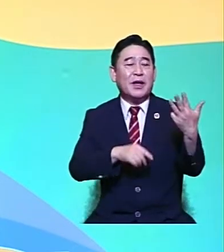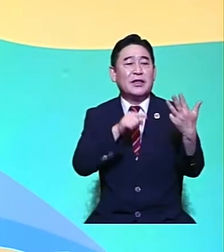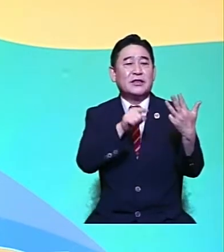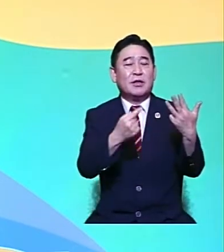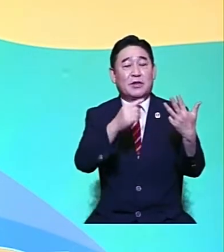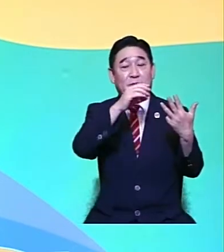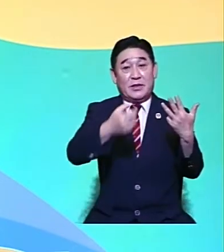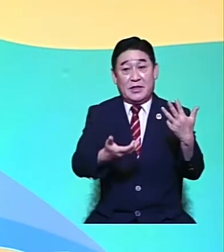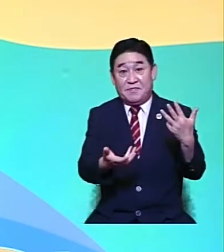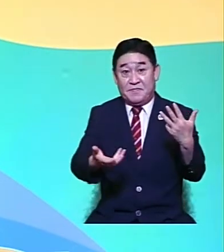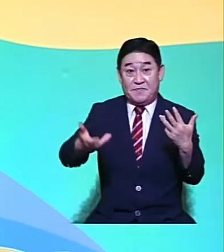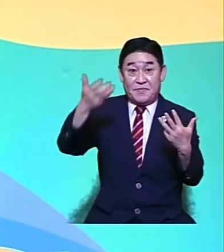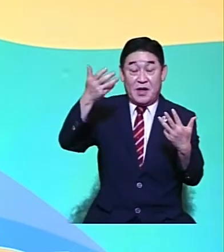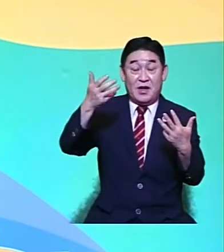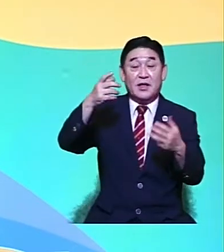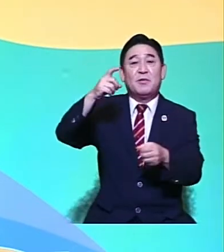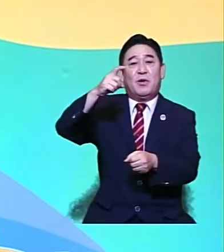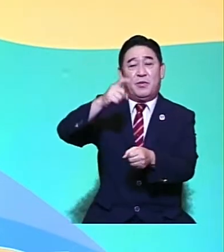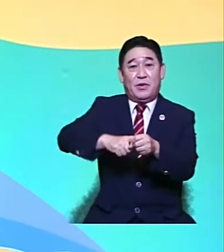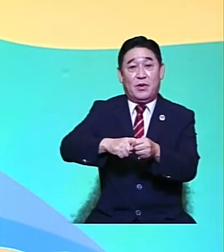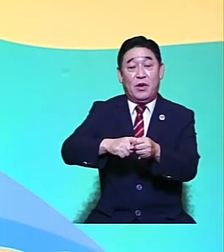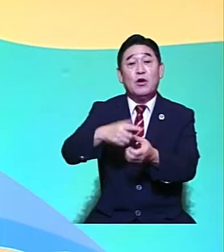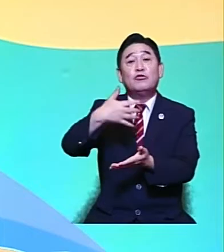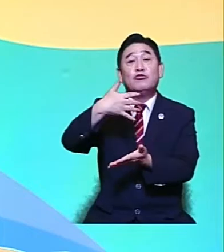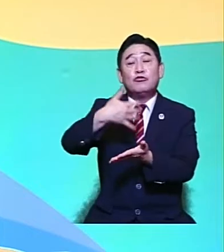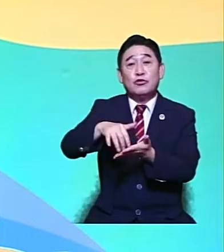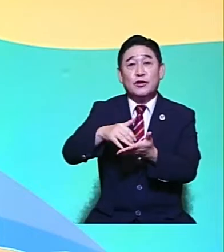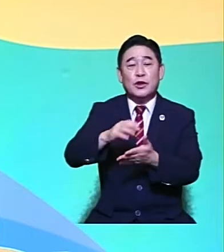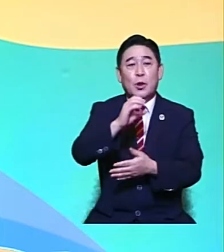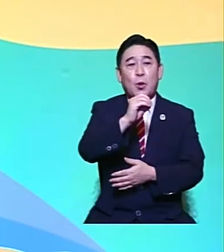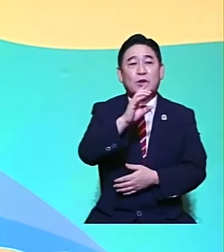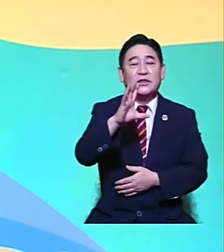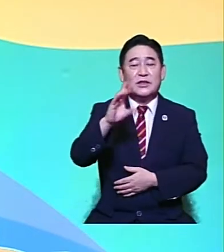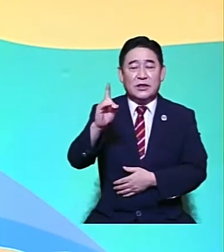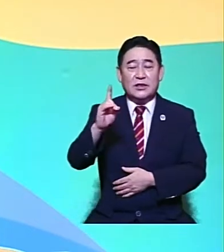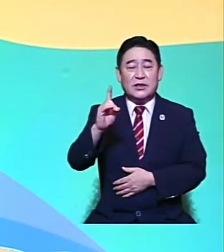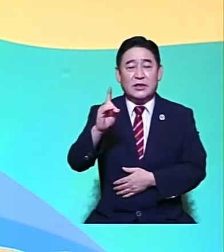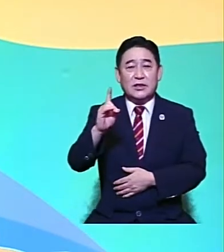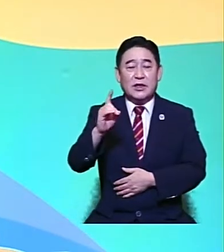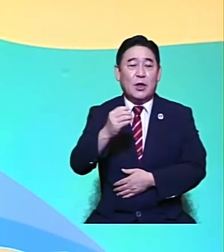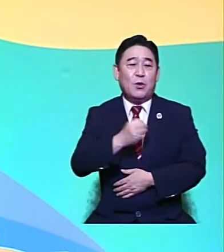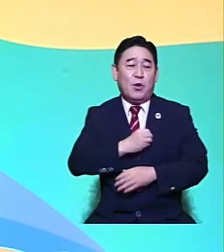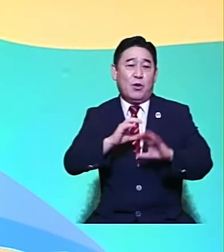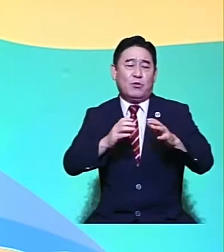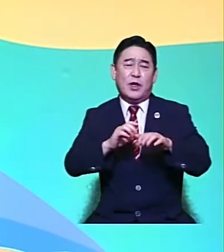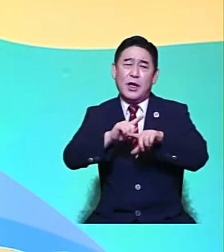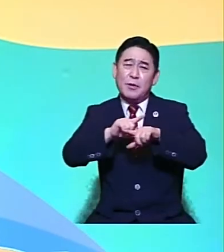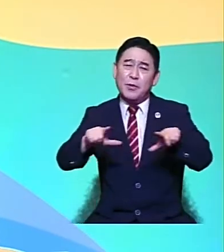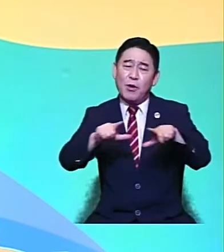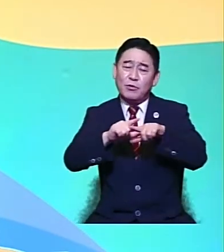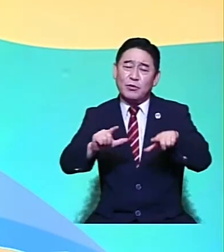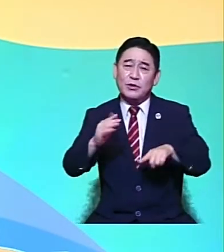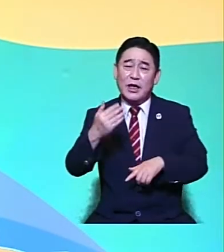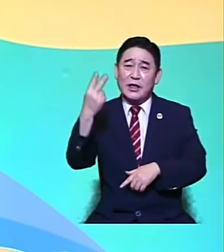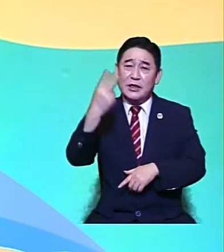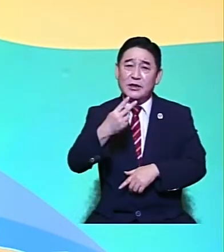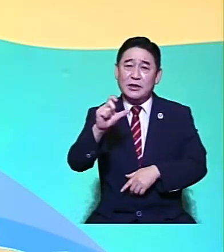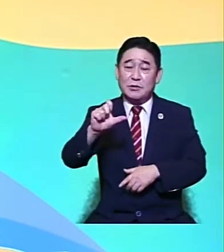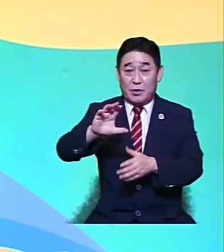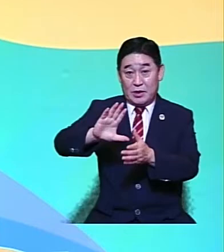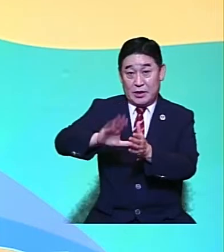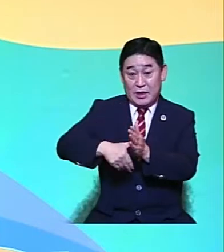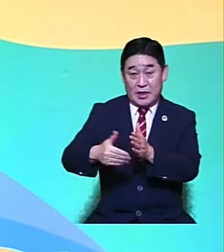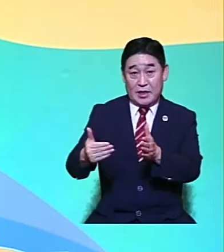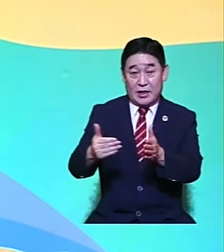28.1%, which is the OECD DAC average by 2025. To meet